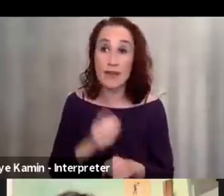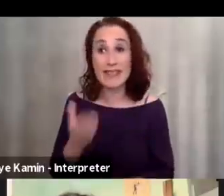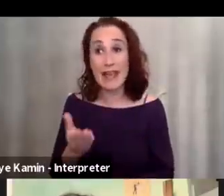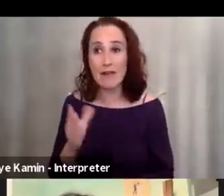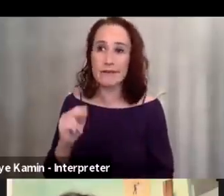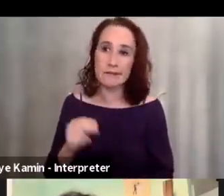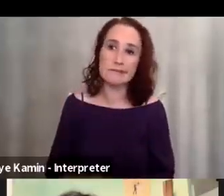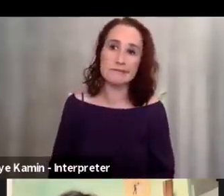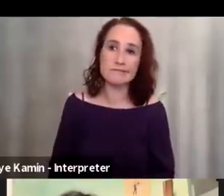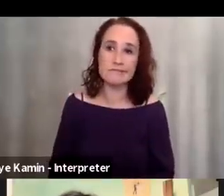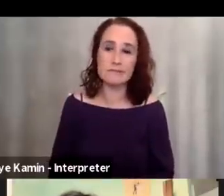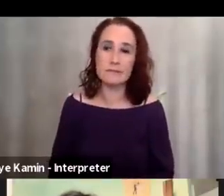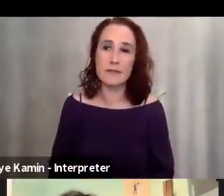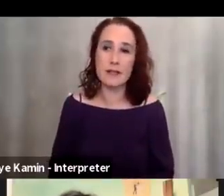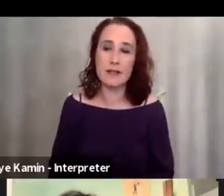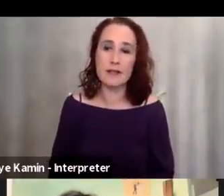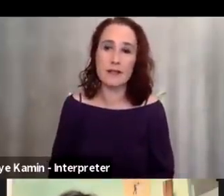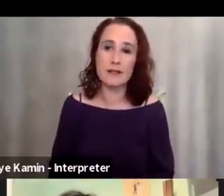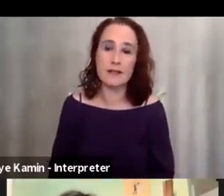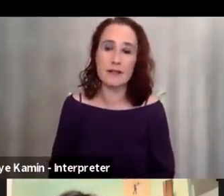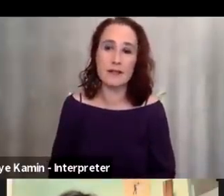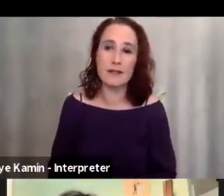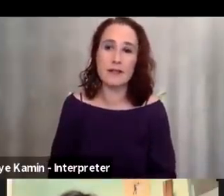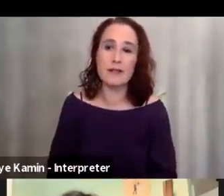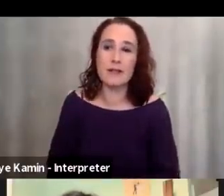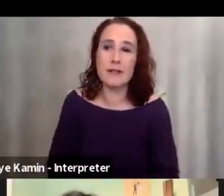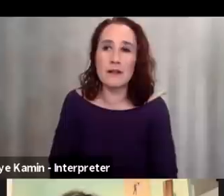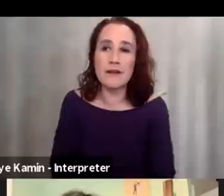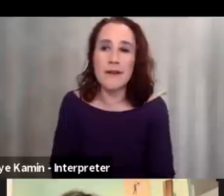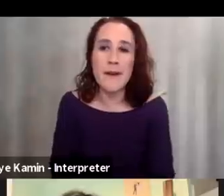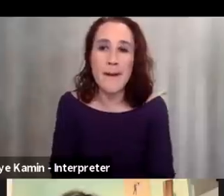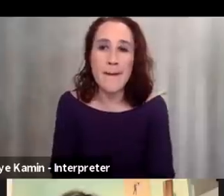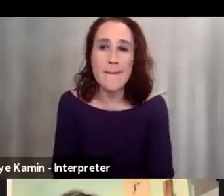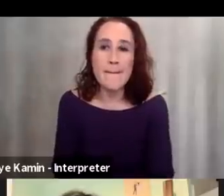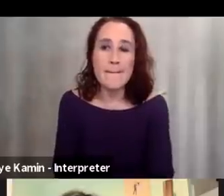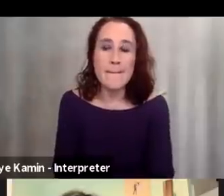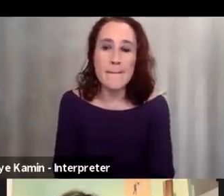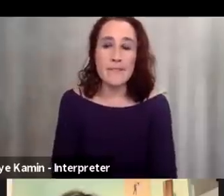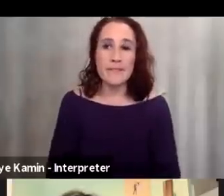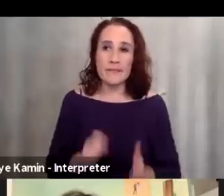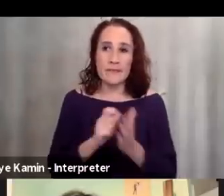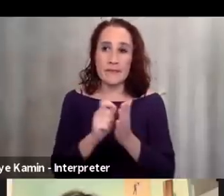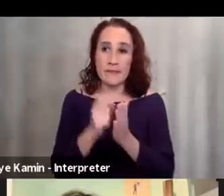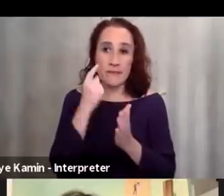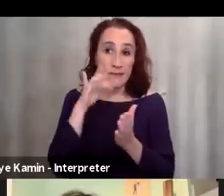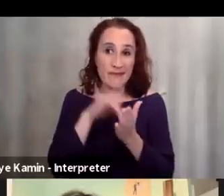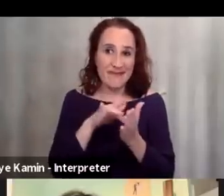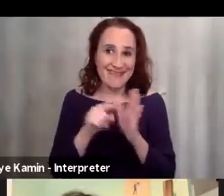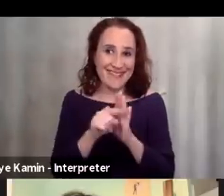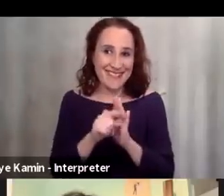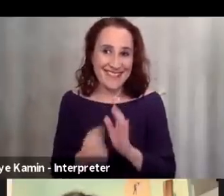tend to write stories about kids. Like, I think maybe one of the best things about writing for middle grade is the first thing you got to do is get rid of the parents.